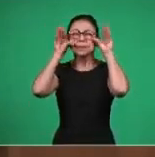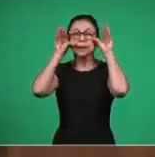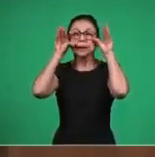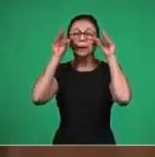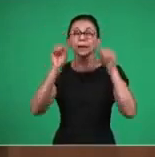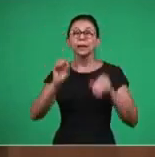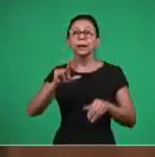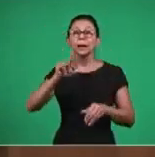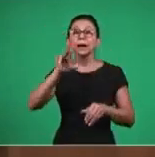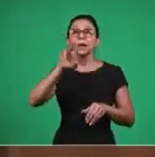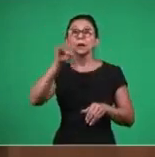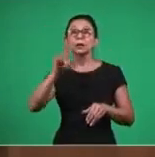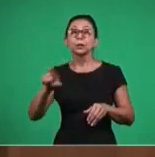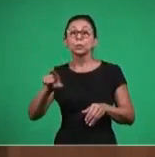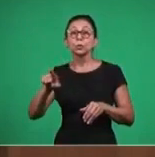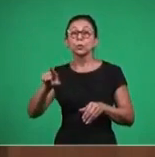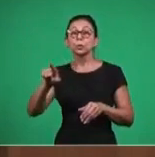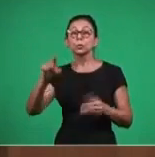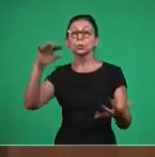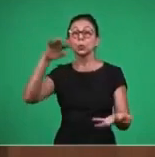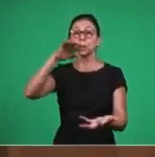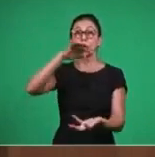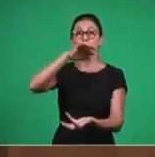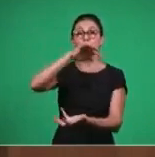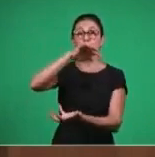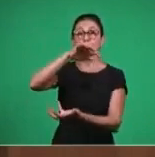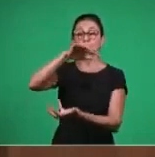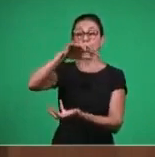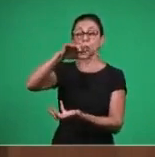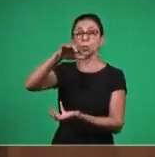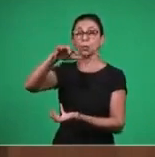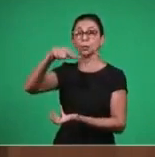goes around the earth 7 times.